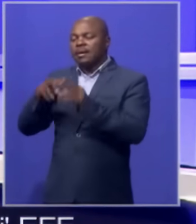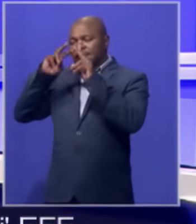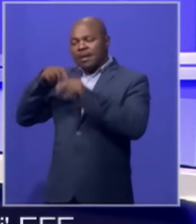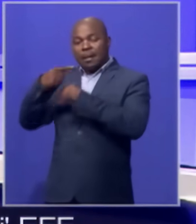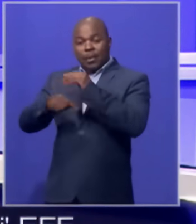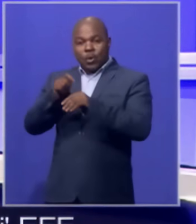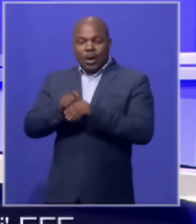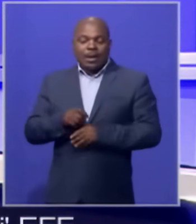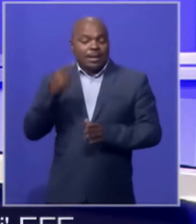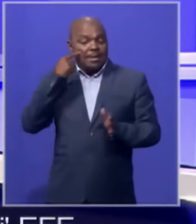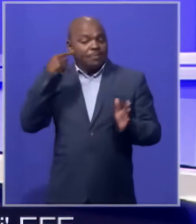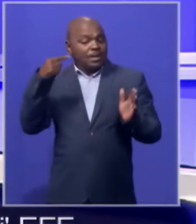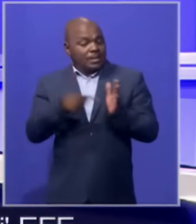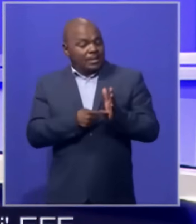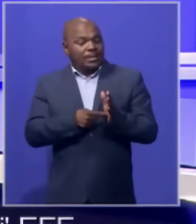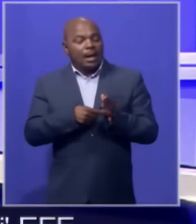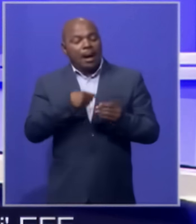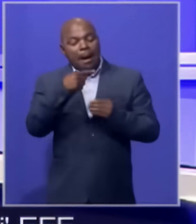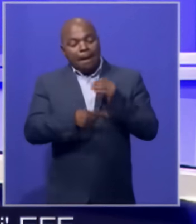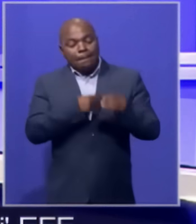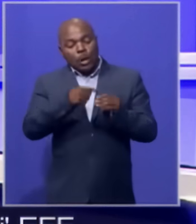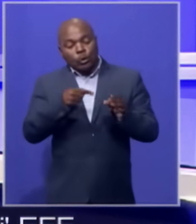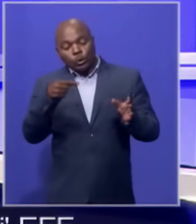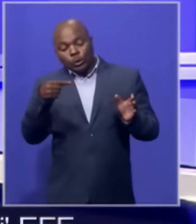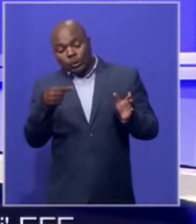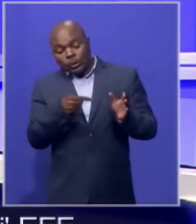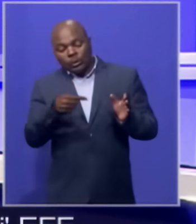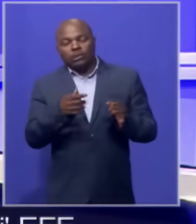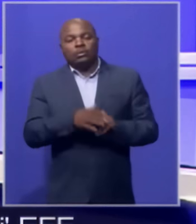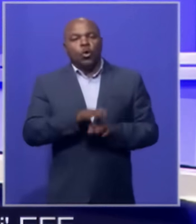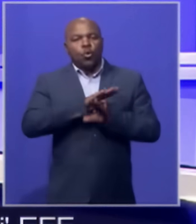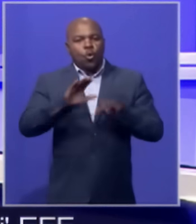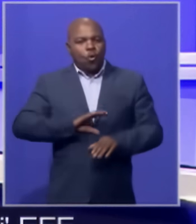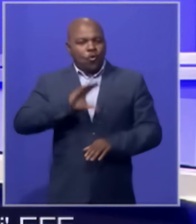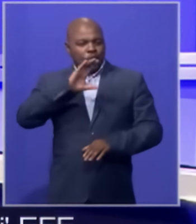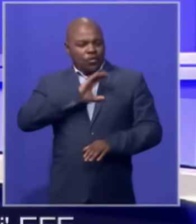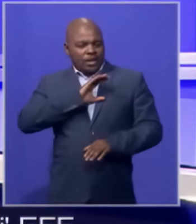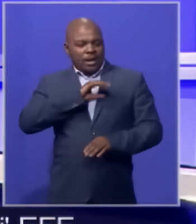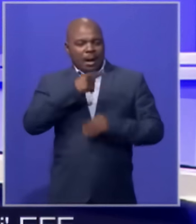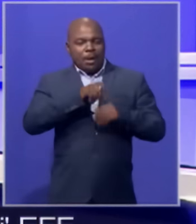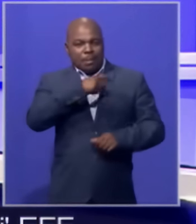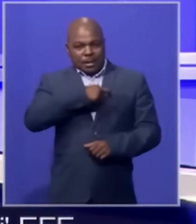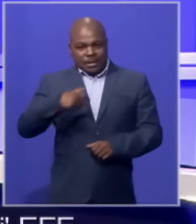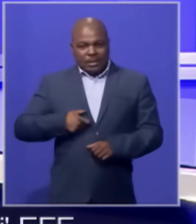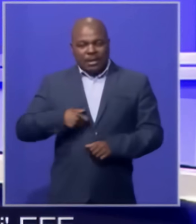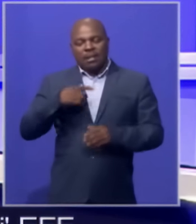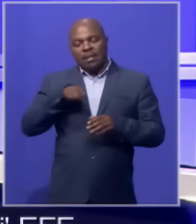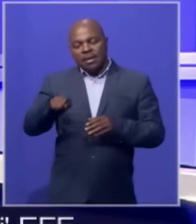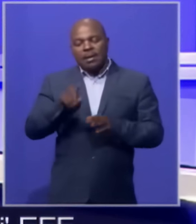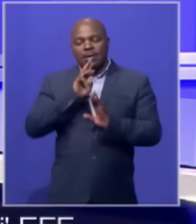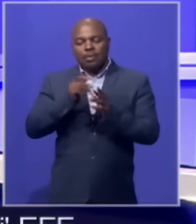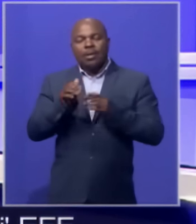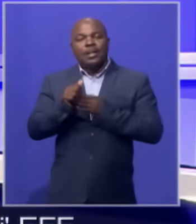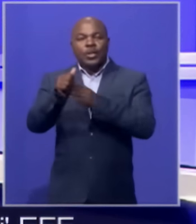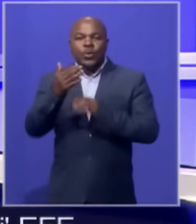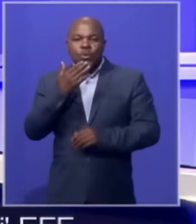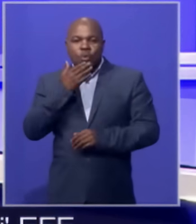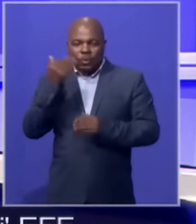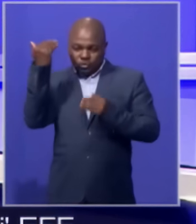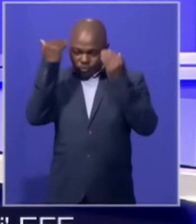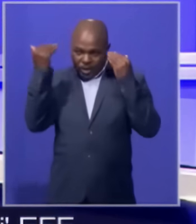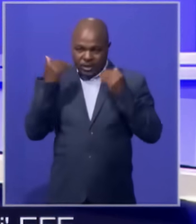bile le bohlatsi bja go tšwela pele ka kgato ya go hloka kholofelo ditheeletšong tšeo di bego di etilwe pele ke moahlodi wa maloba Sandile Ngcobo. Pego